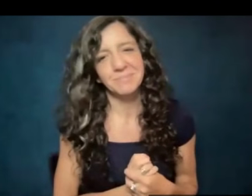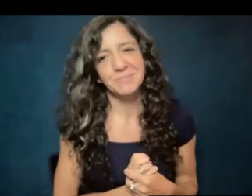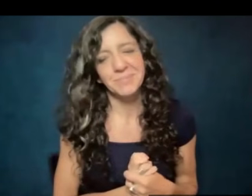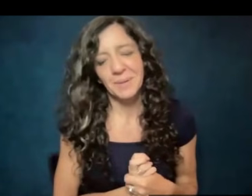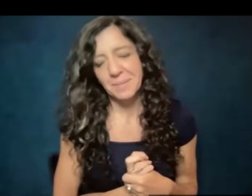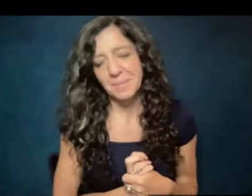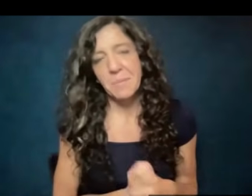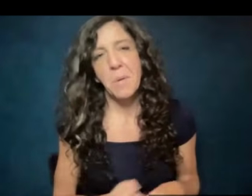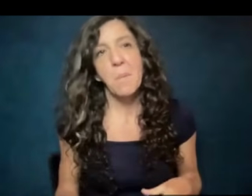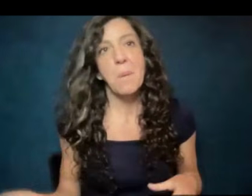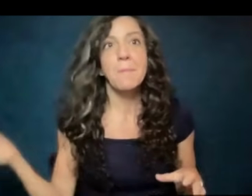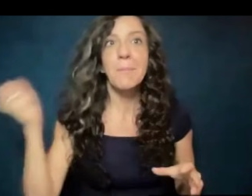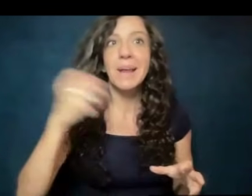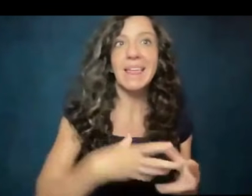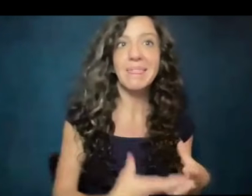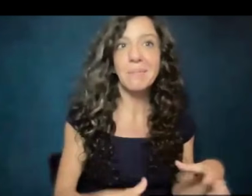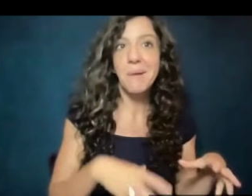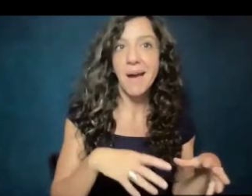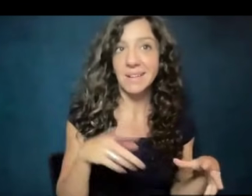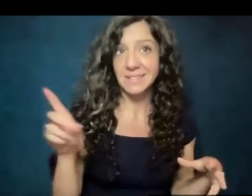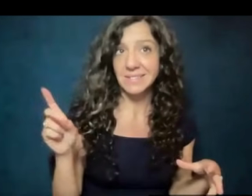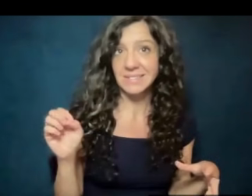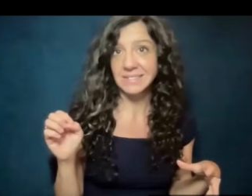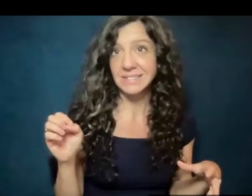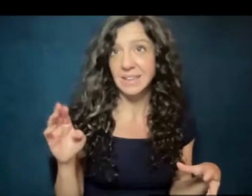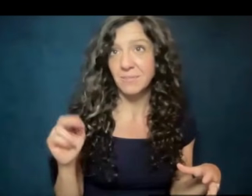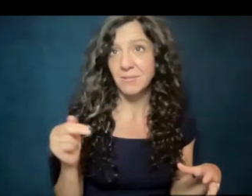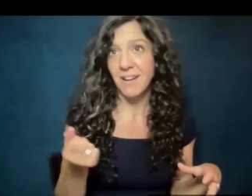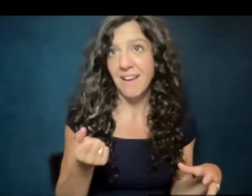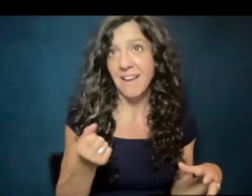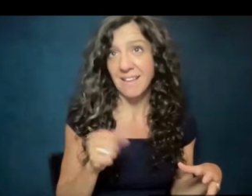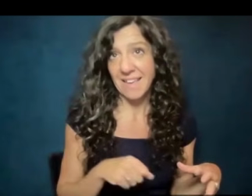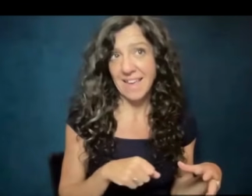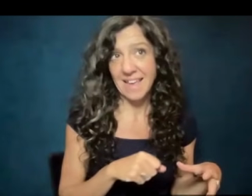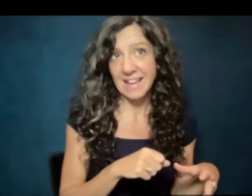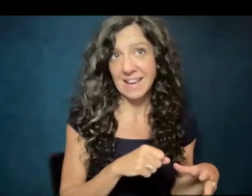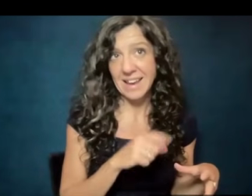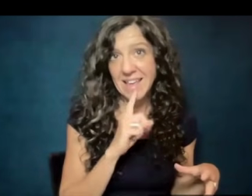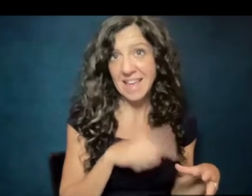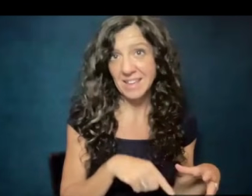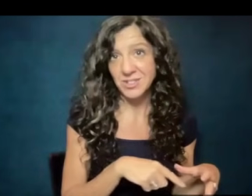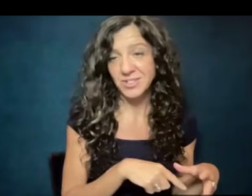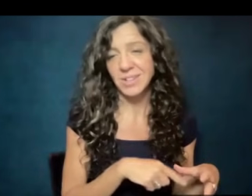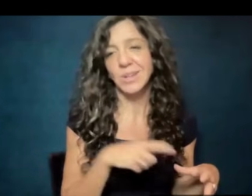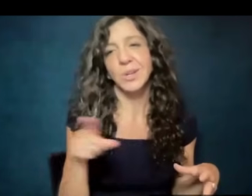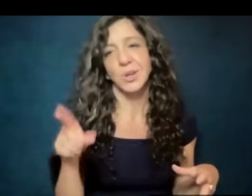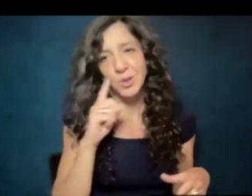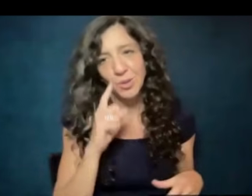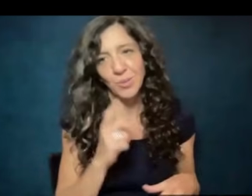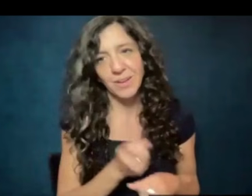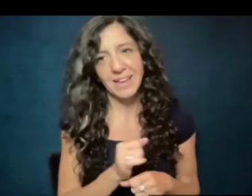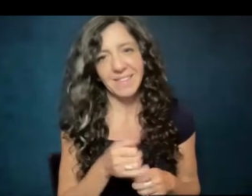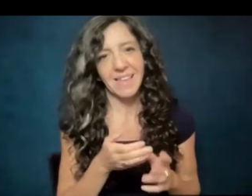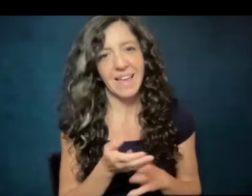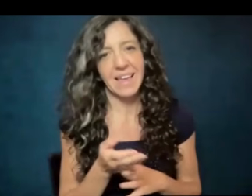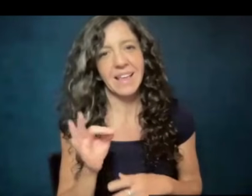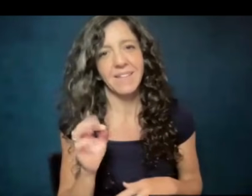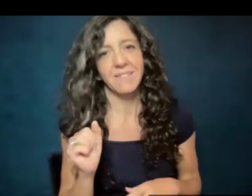pot. So if Deborah can't answer that, you'll get it through the frequently asked questions mailing.